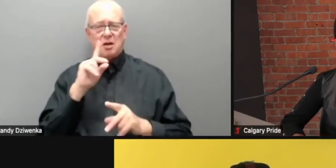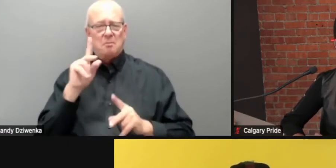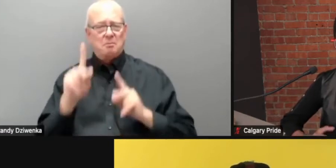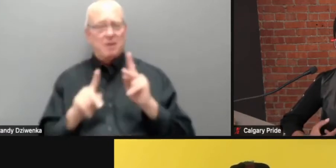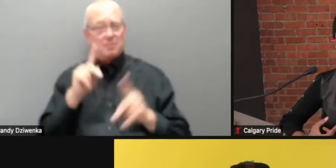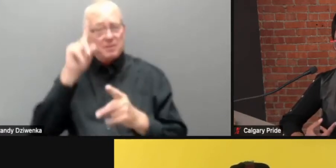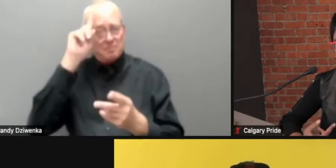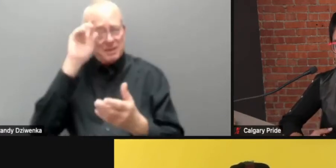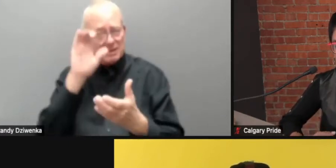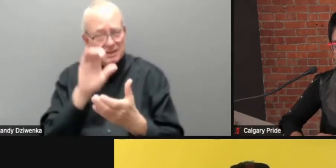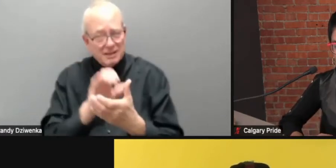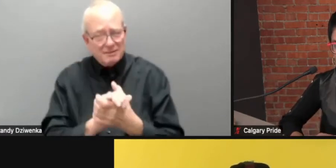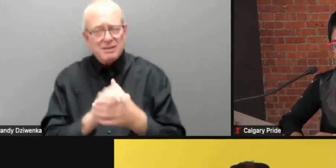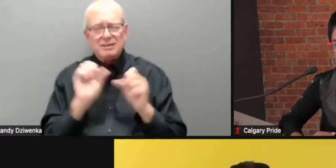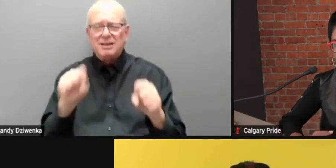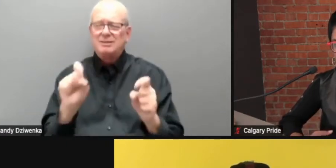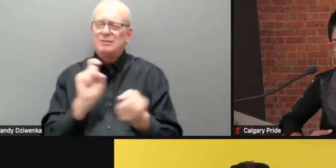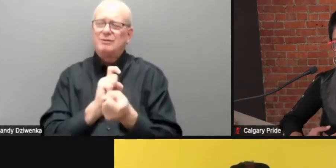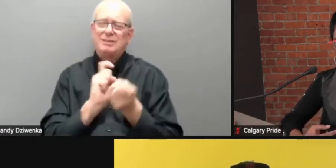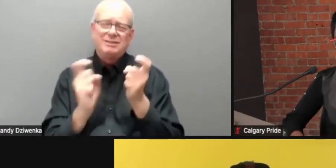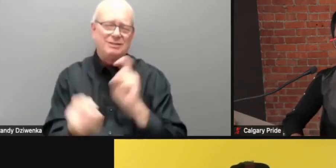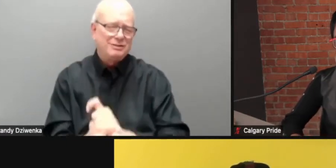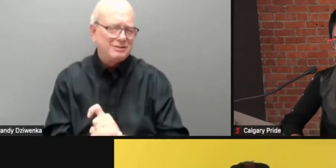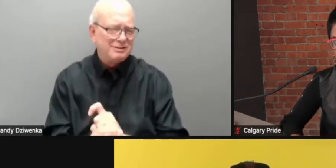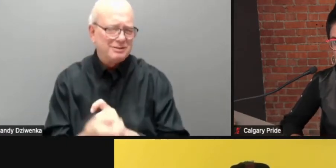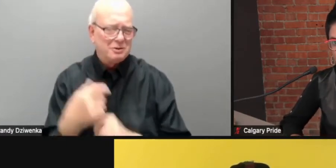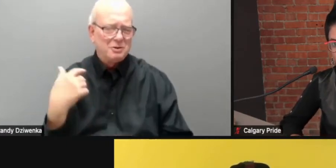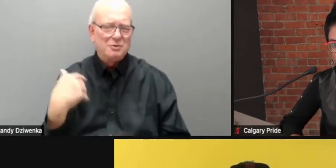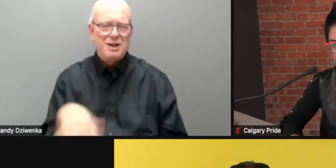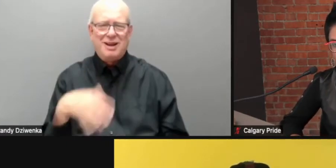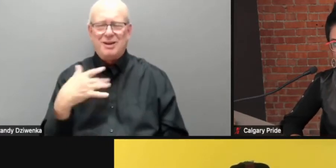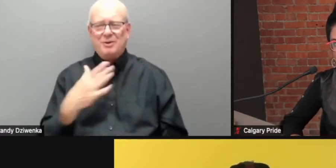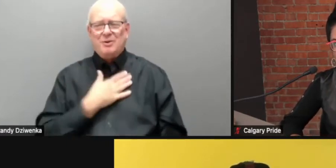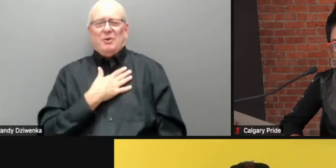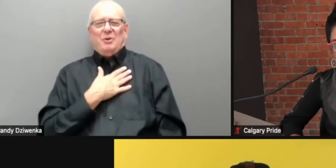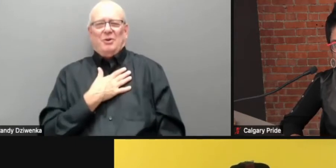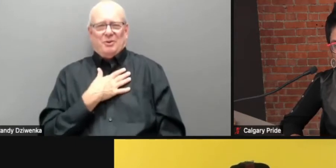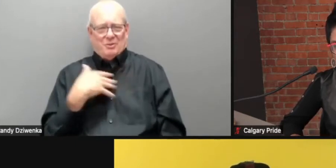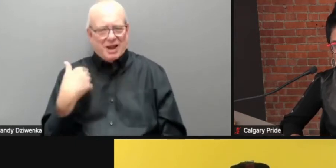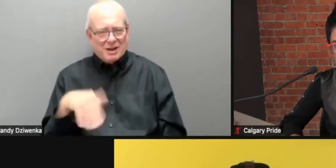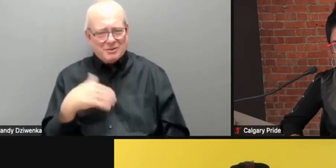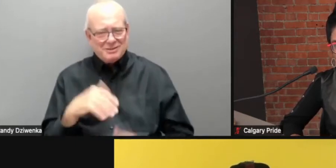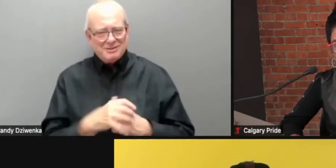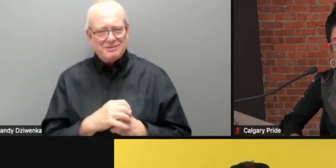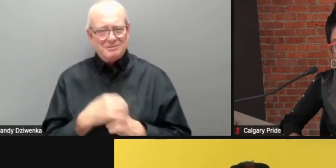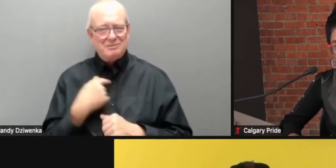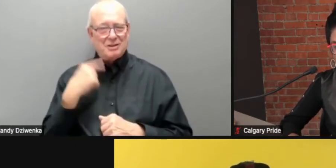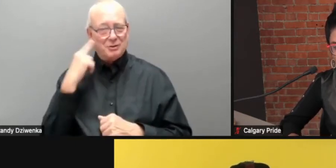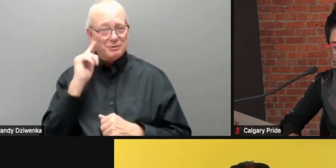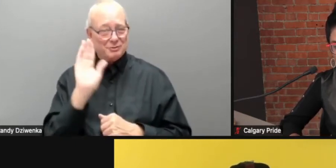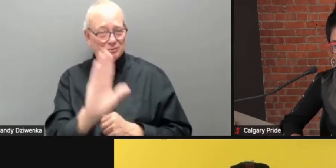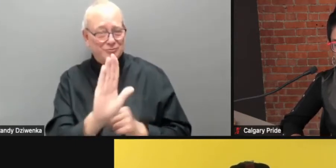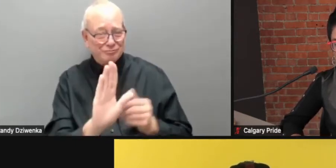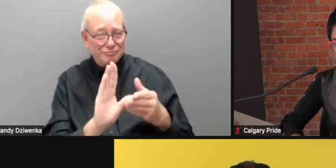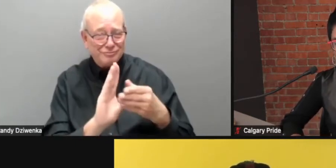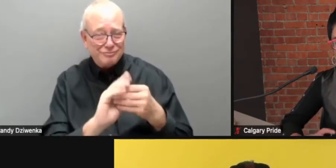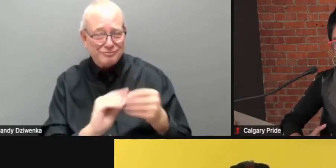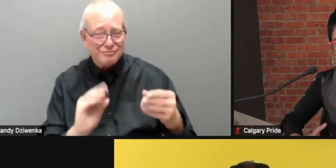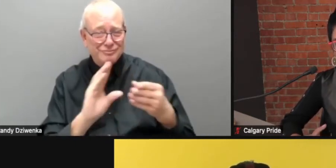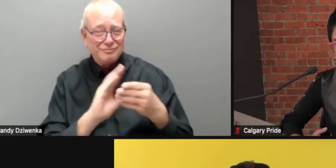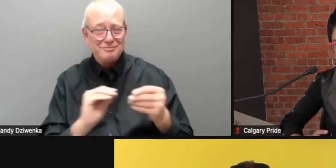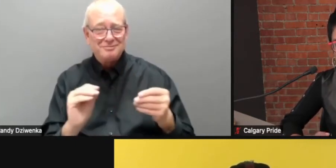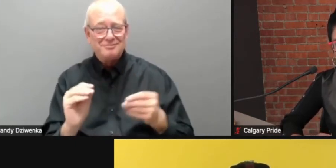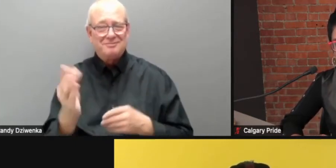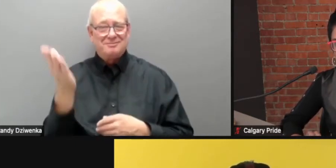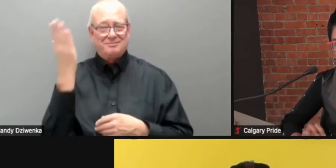amazing. I know for myself, when I heard about you, I heard you at the 2019 Human Rights Conference in New York. And when I